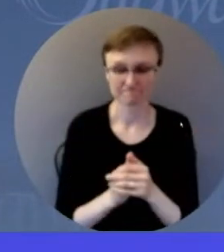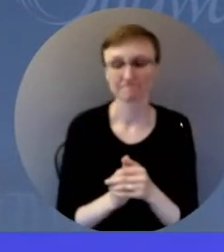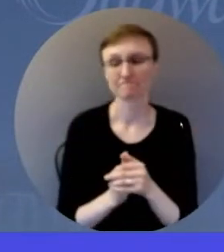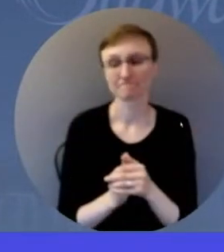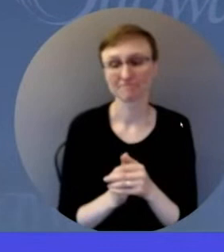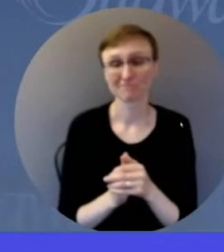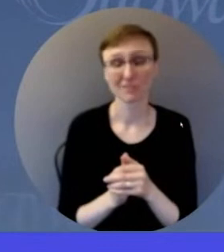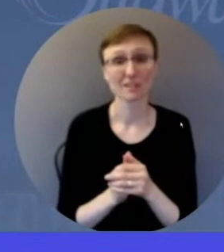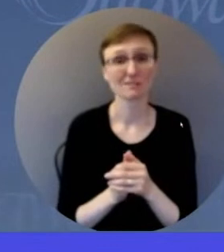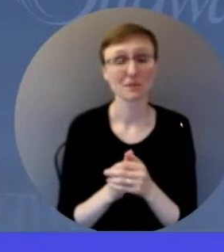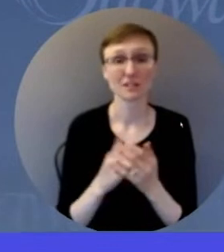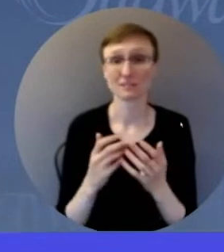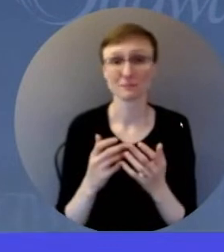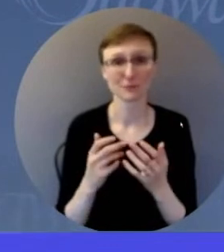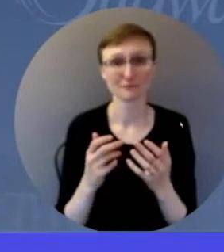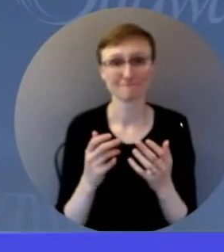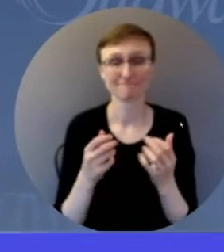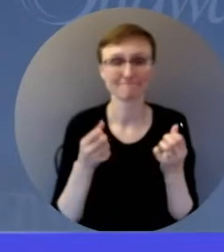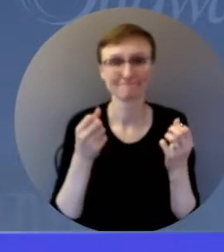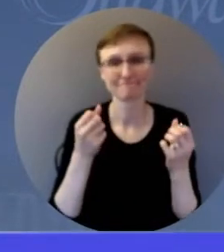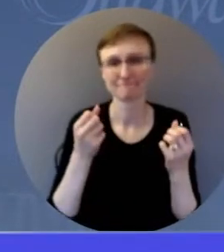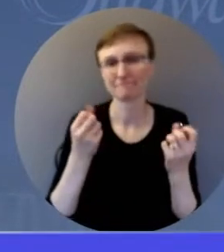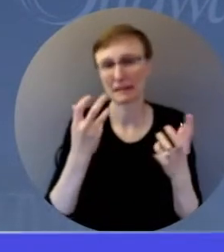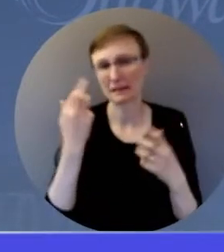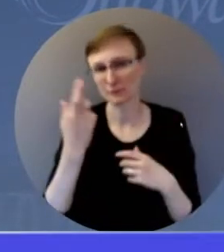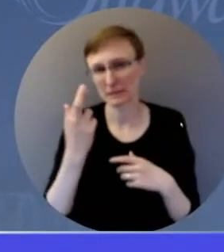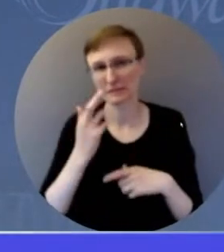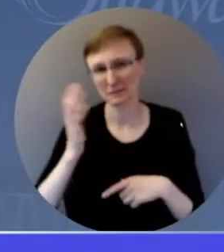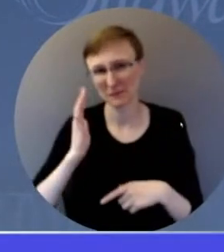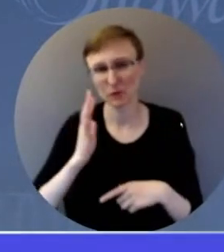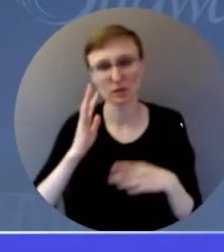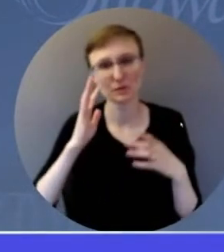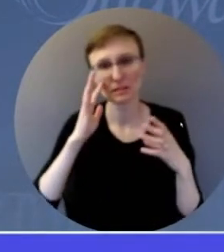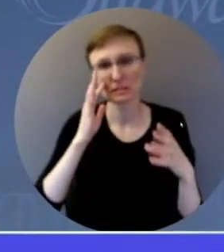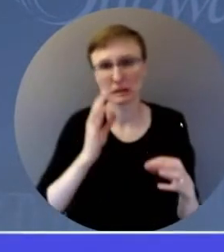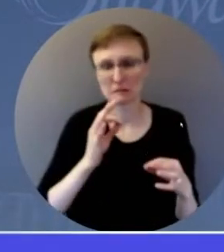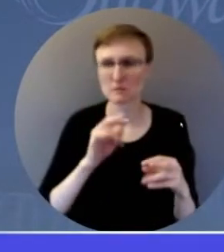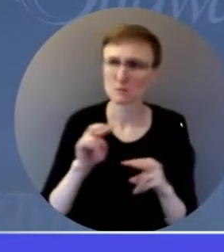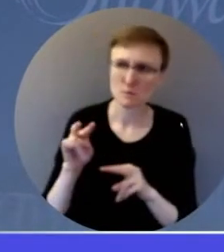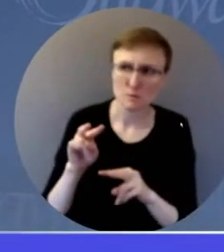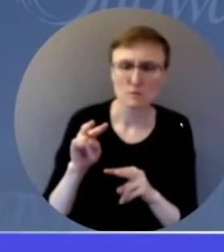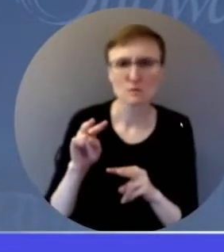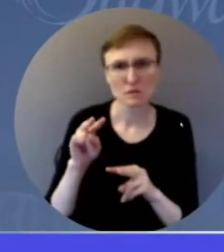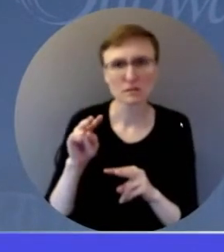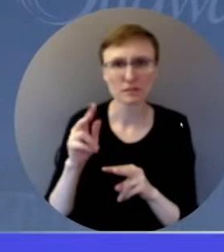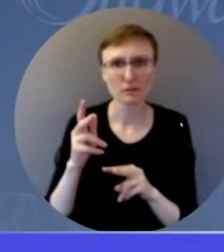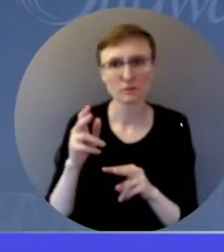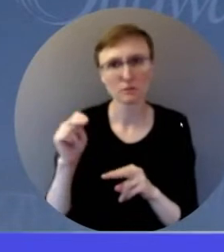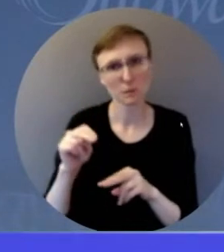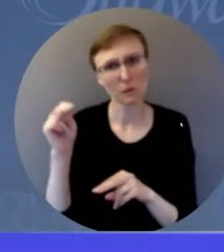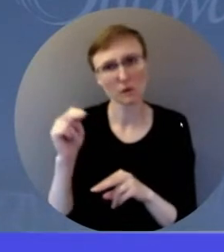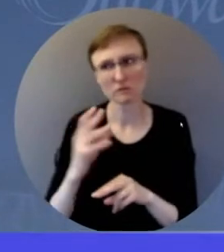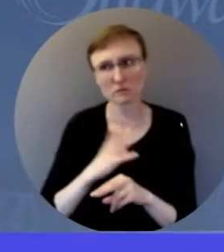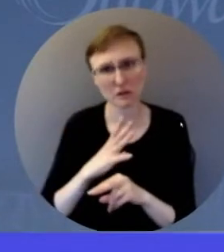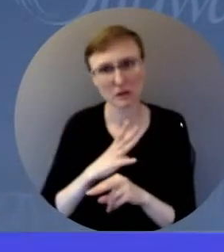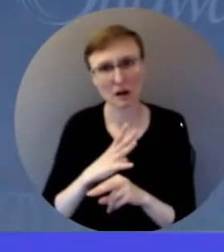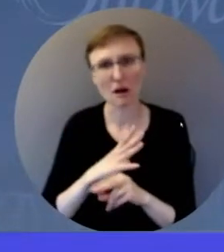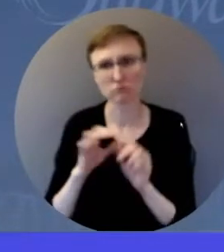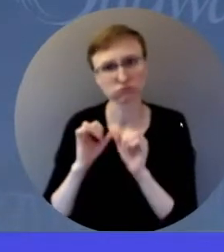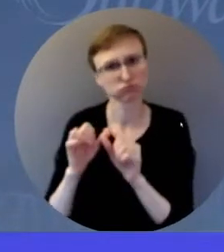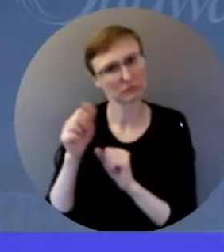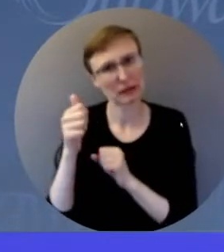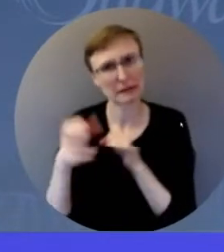north side stands, were still in relatively good shape and could last another decade or so. And then obviously one